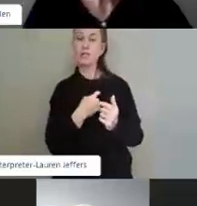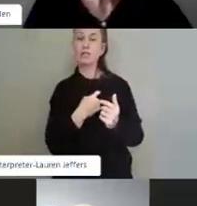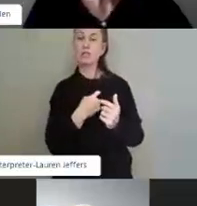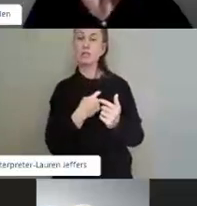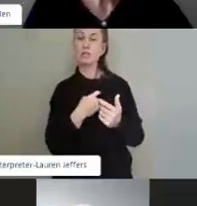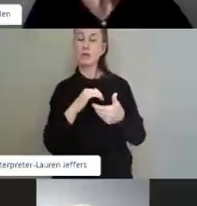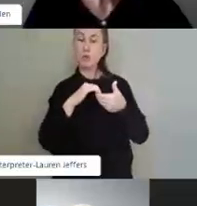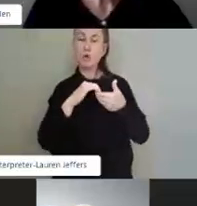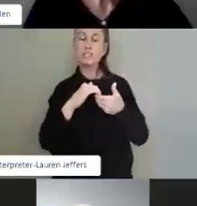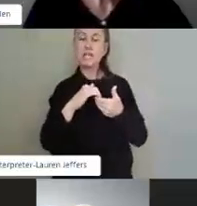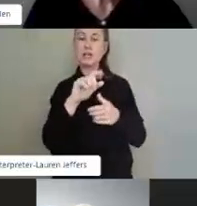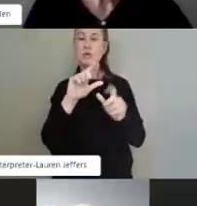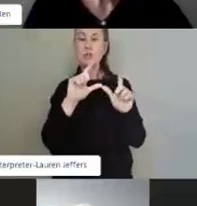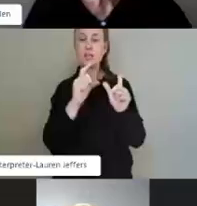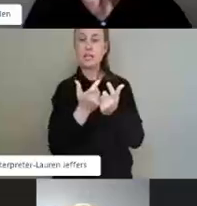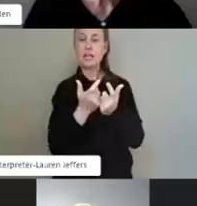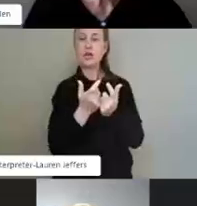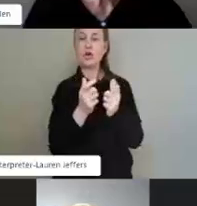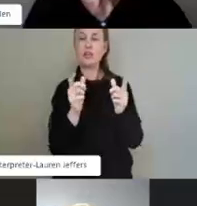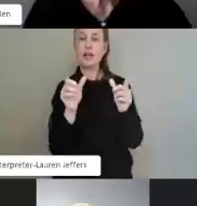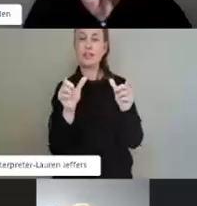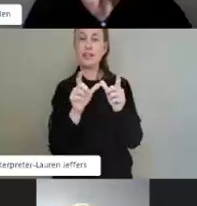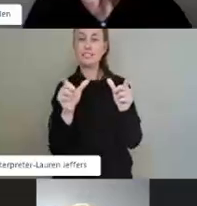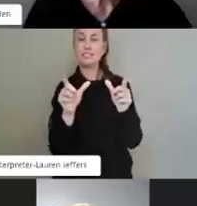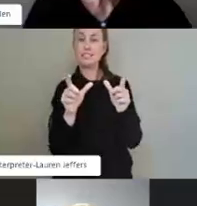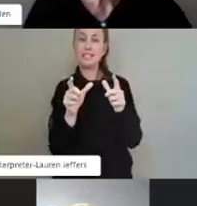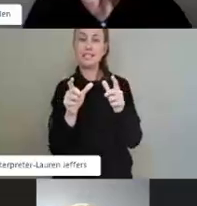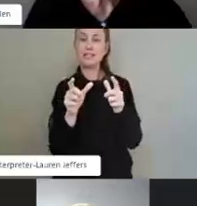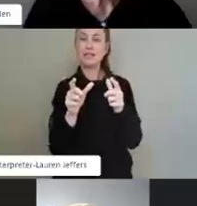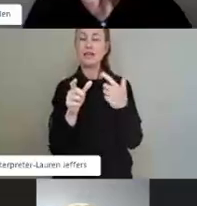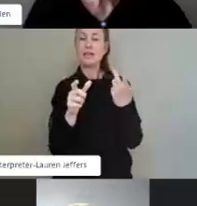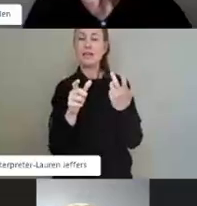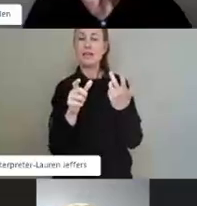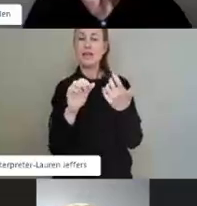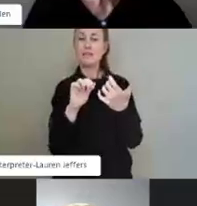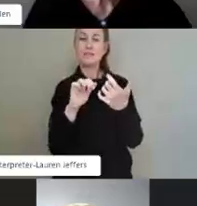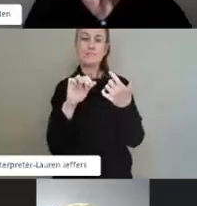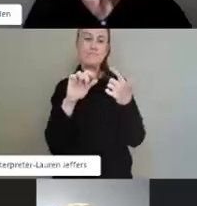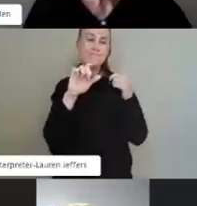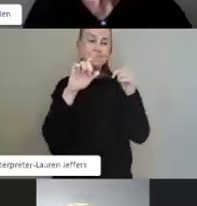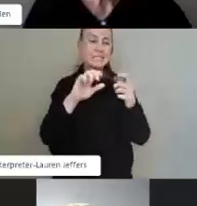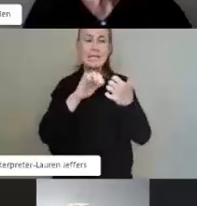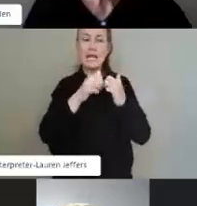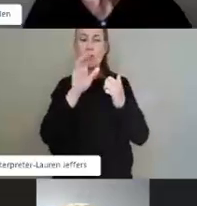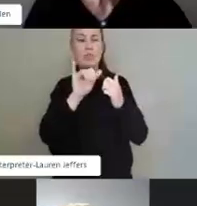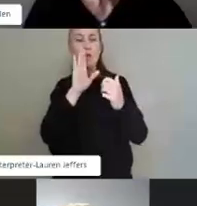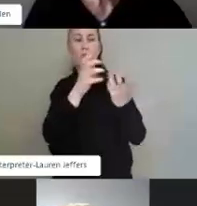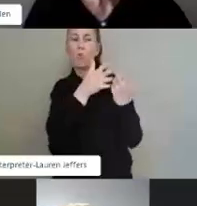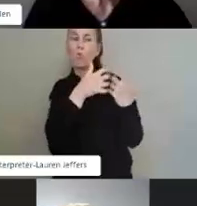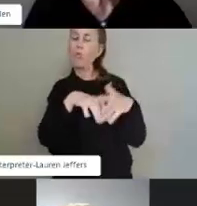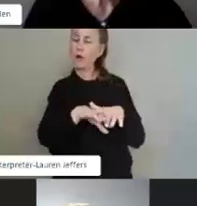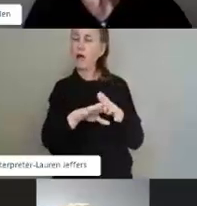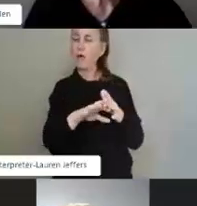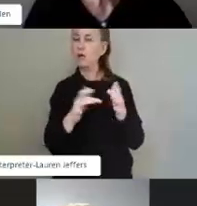on licensing out the Inclusion Institute. And this is a chance for us to test out how all of that is going to work. And it's pretty